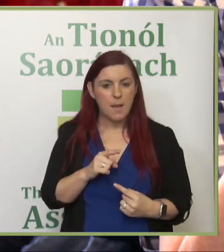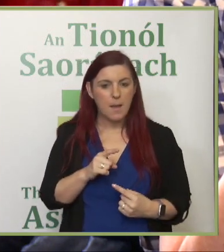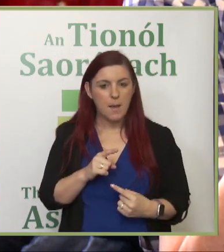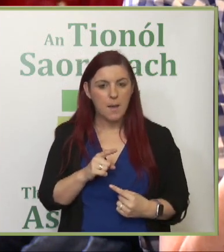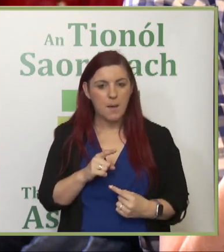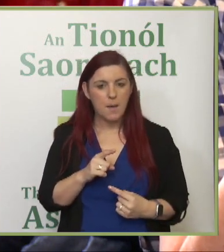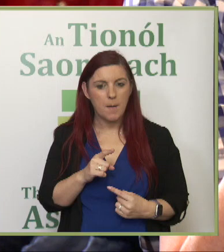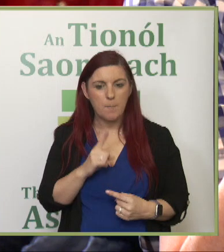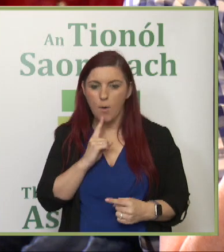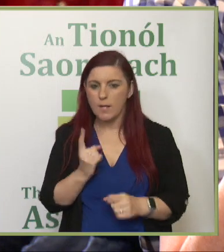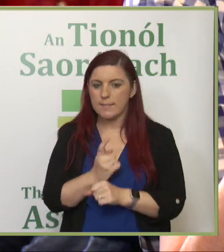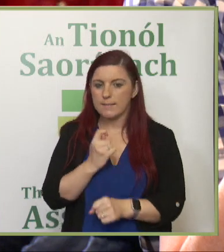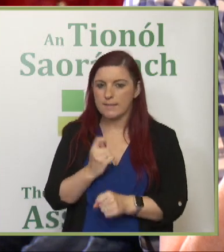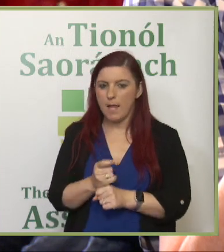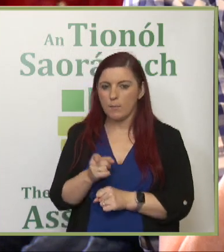idea of